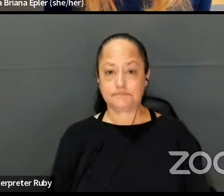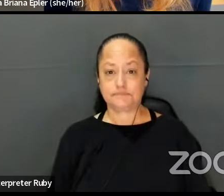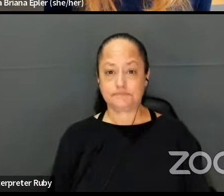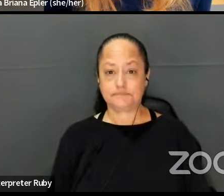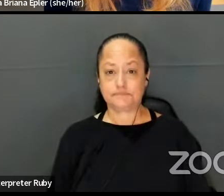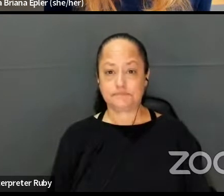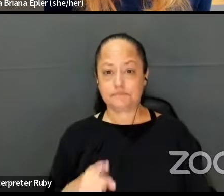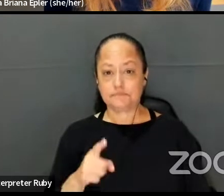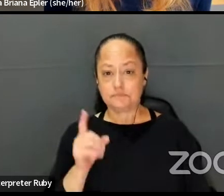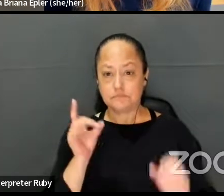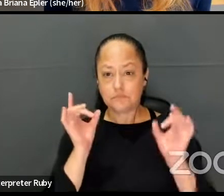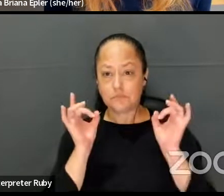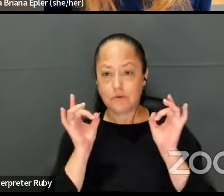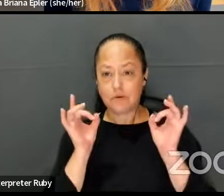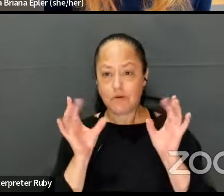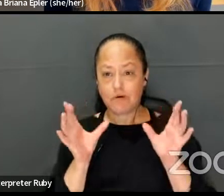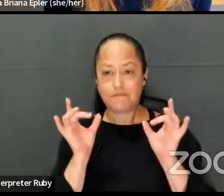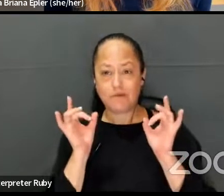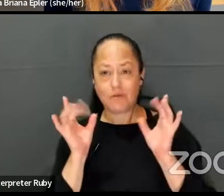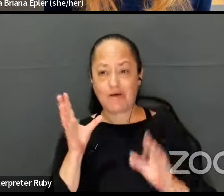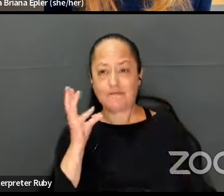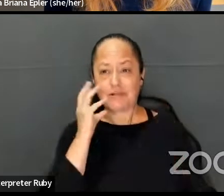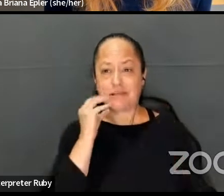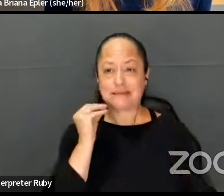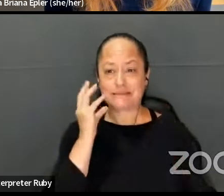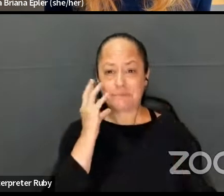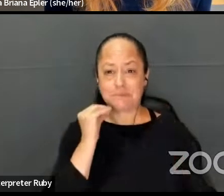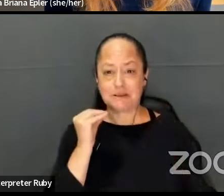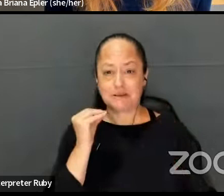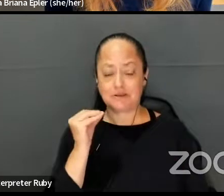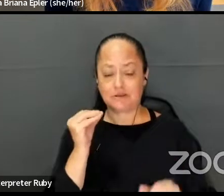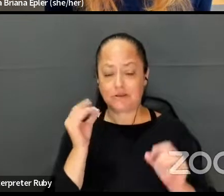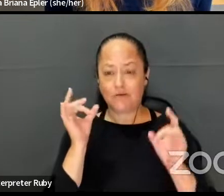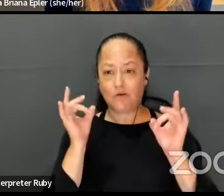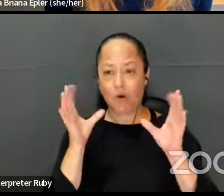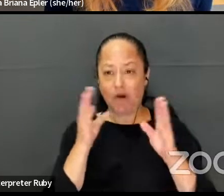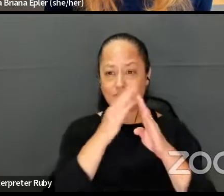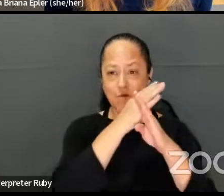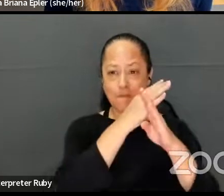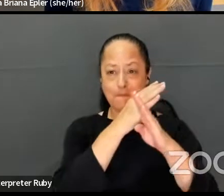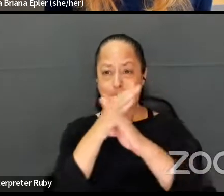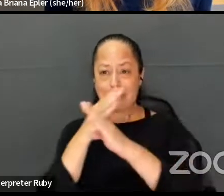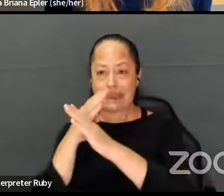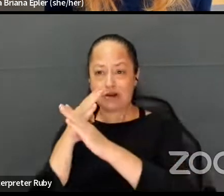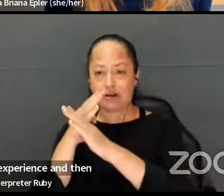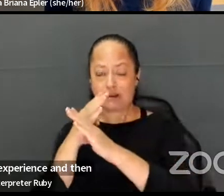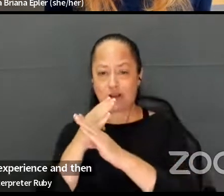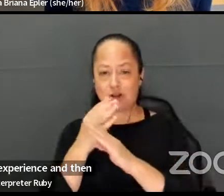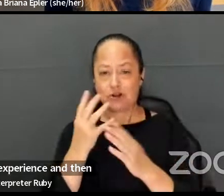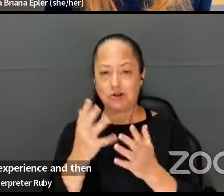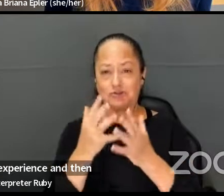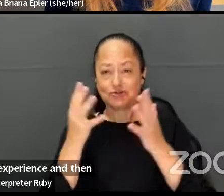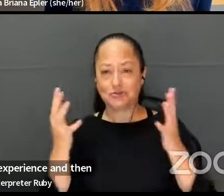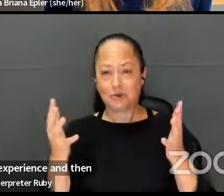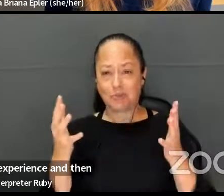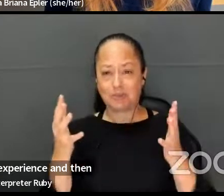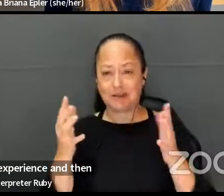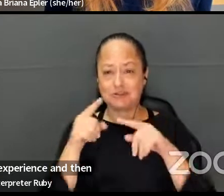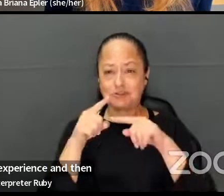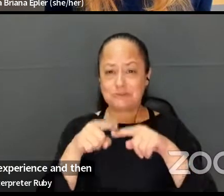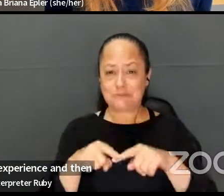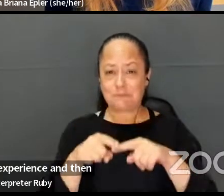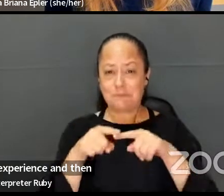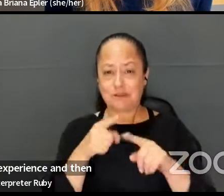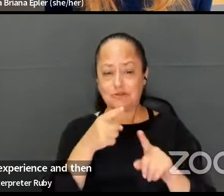an awful experience and an awful barrier, because so much of it depends on